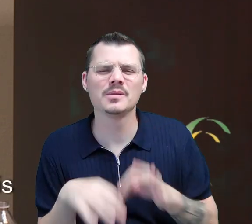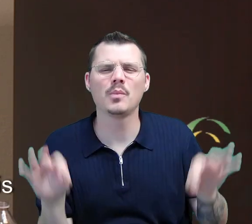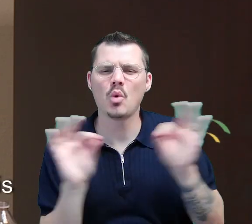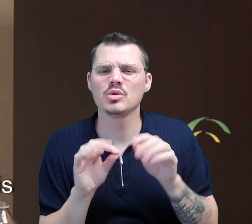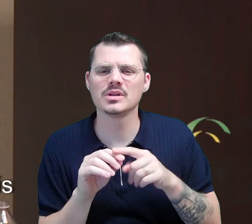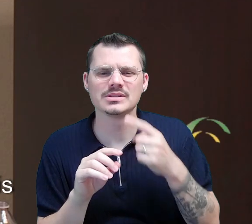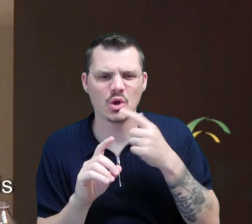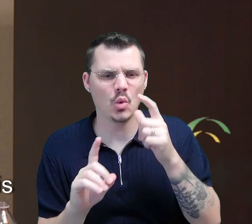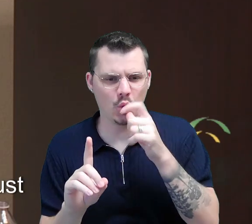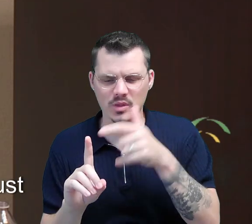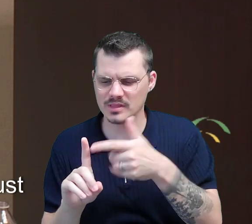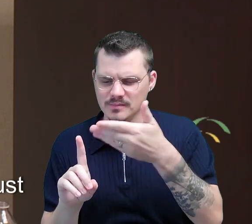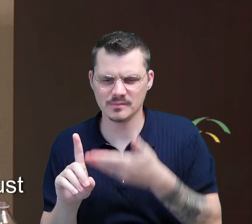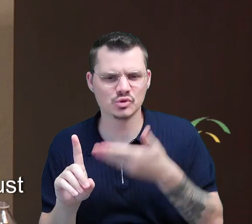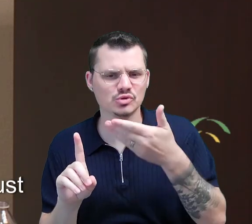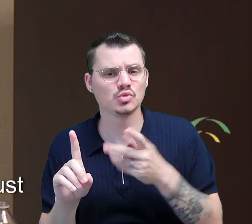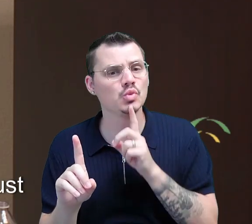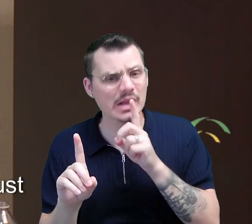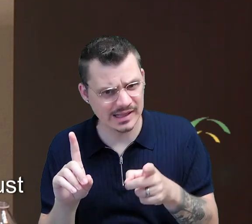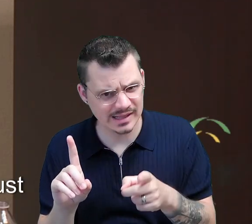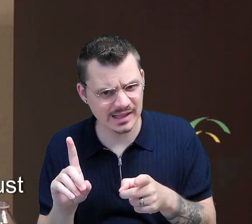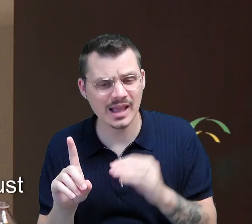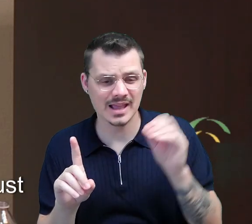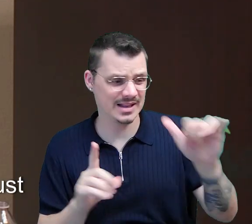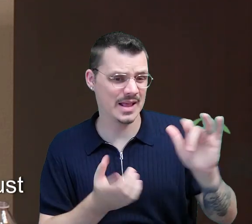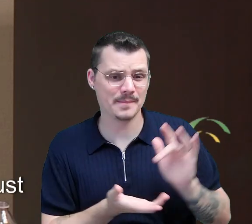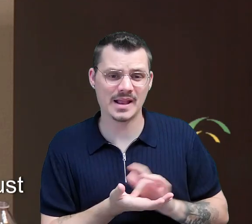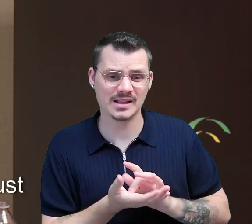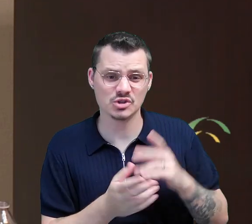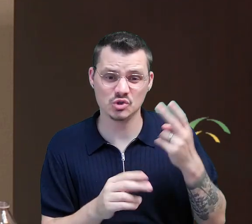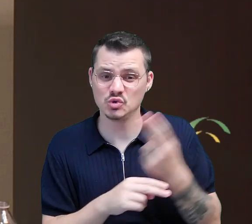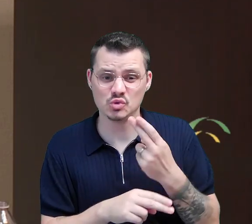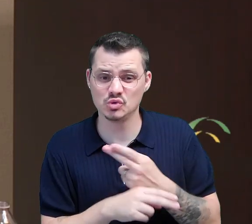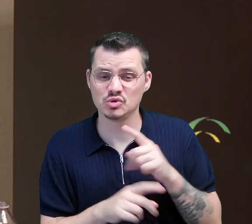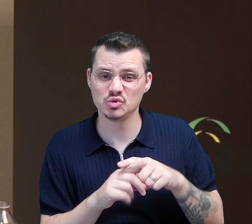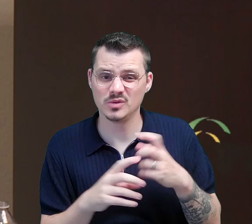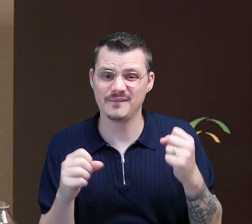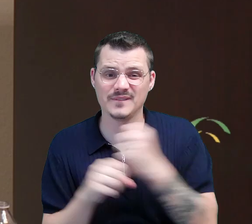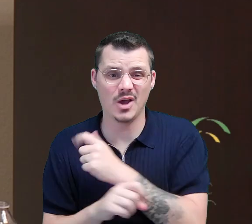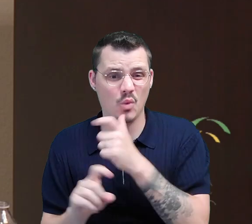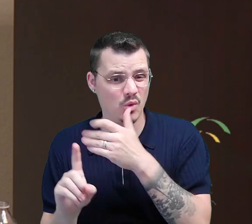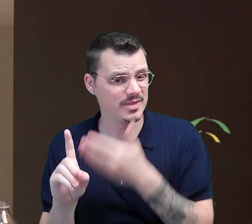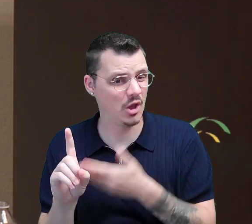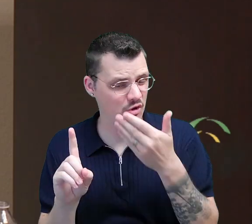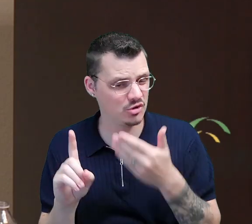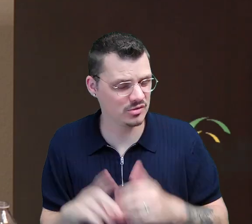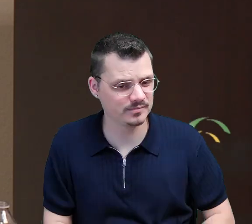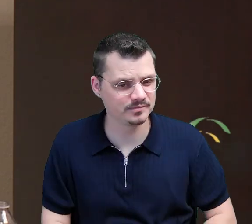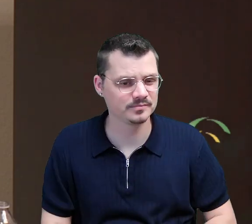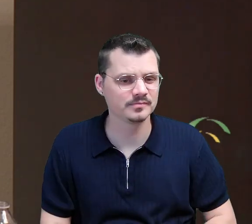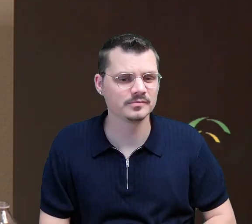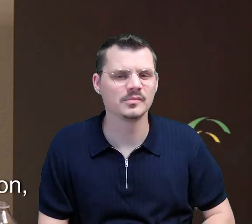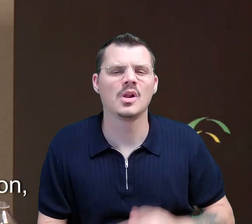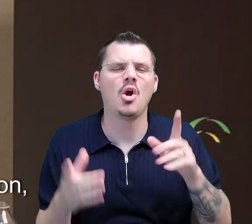important to say, who is this person really? And is this medicine just being used to fight that? And